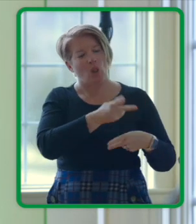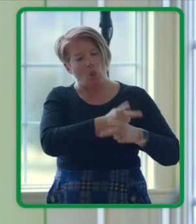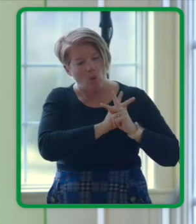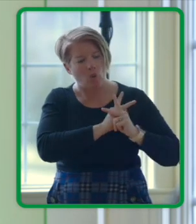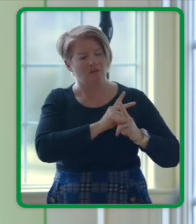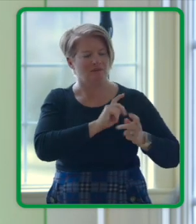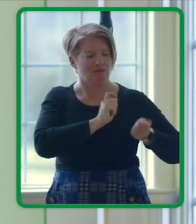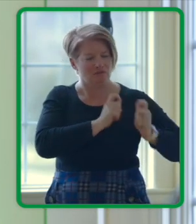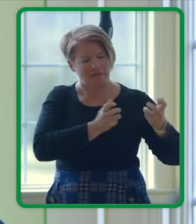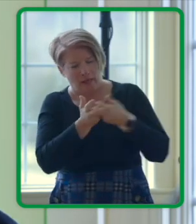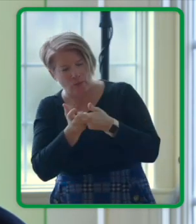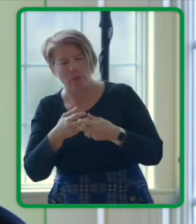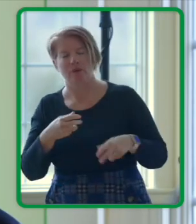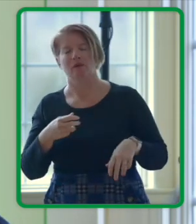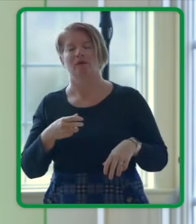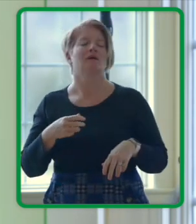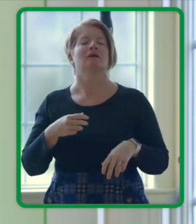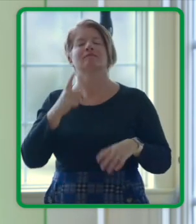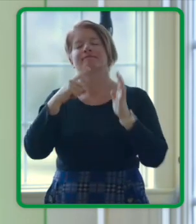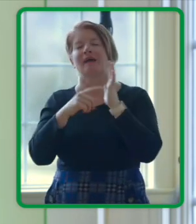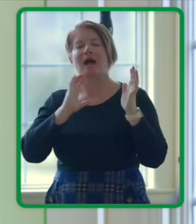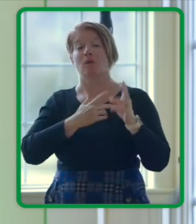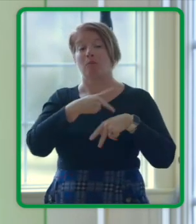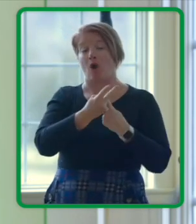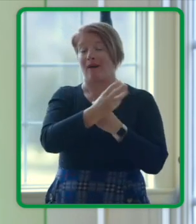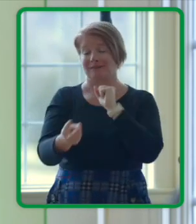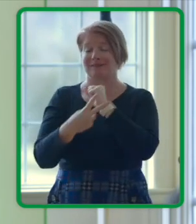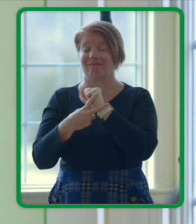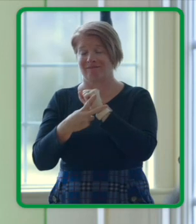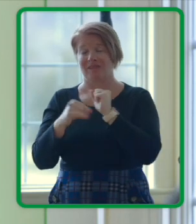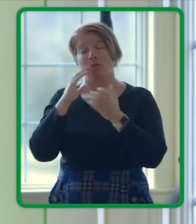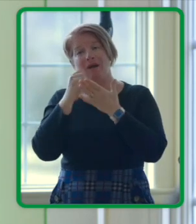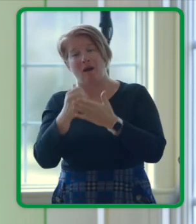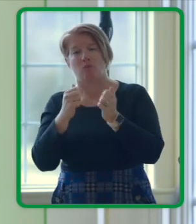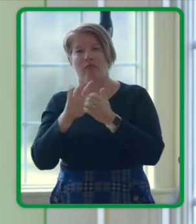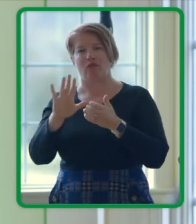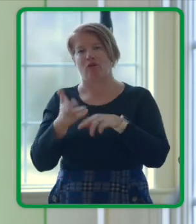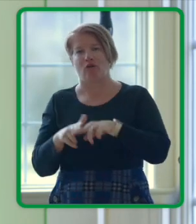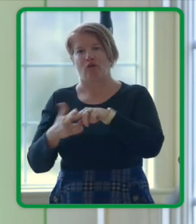as our Borrow and Save loan, that help them on their credit journey.